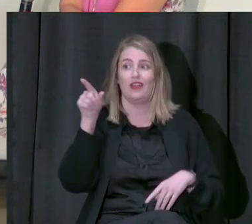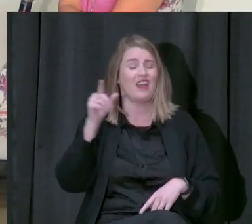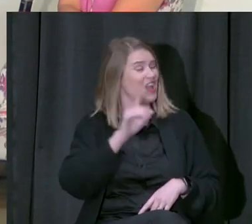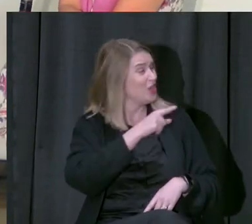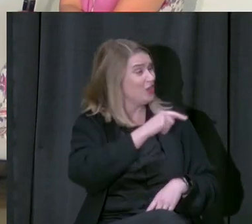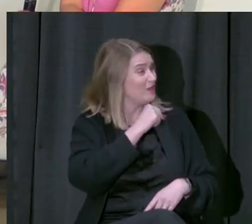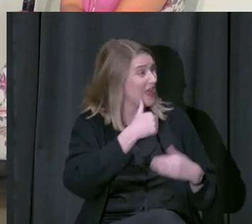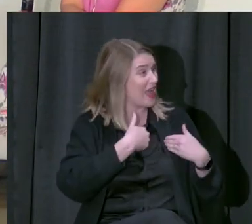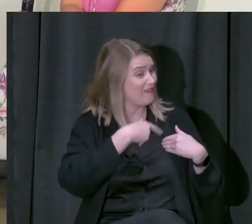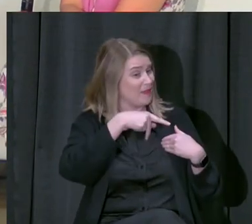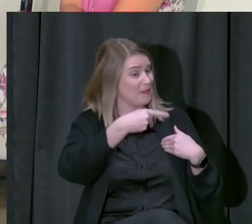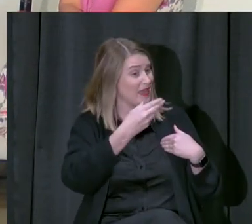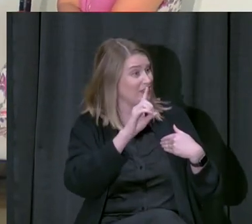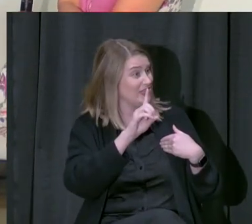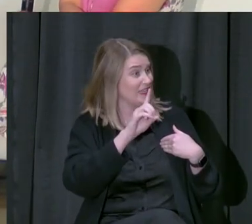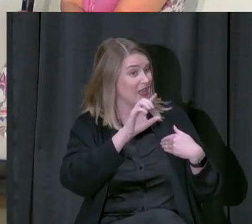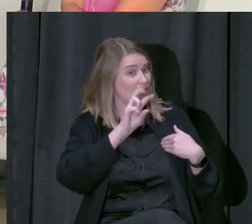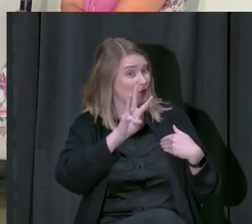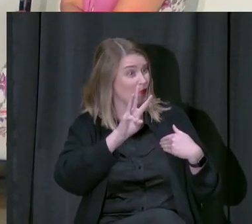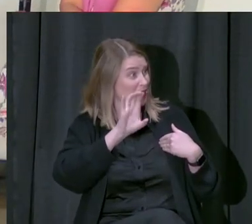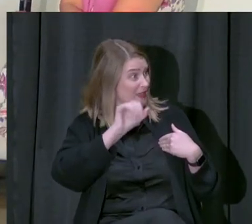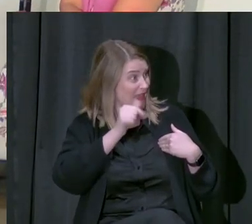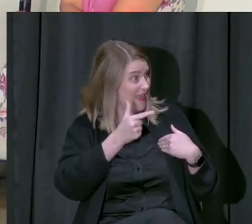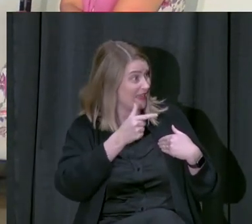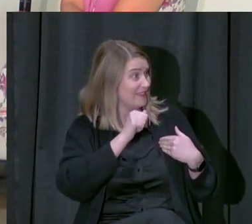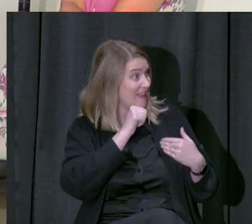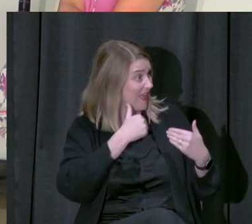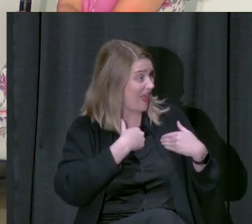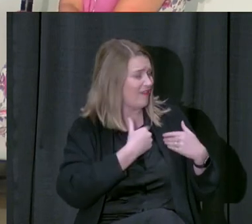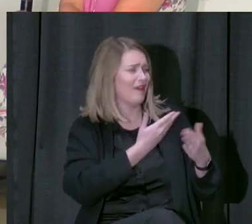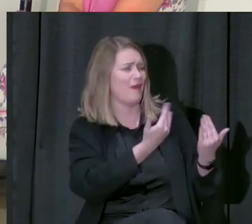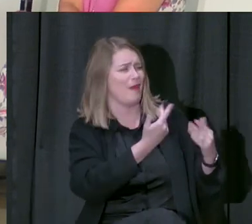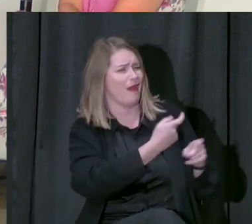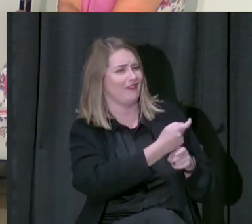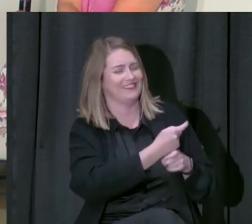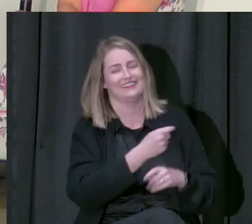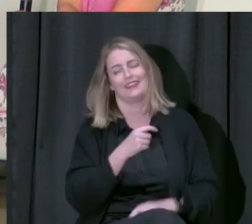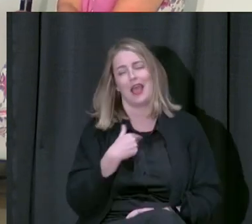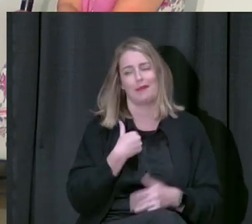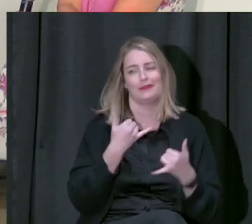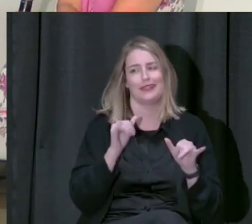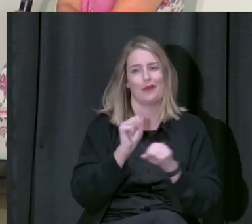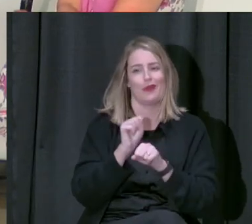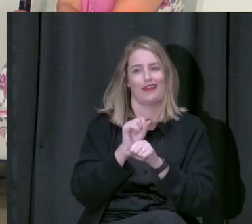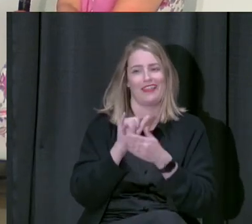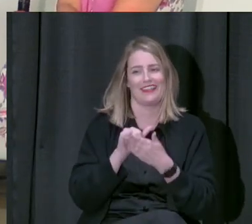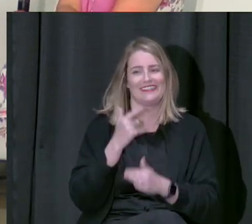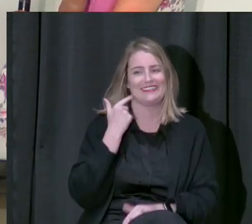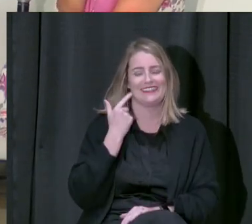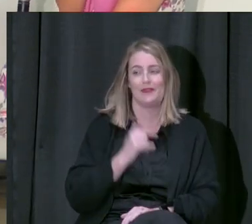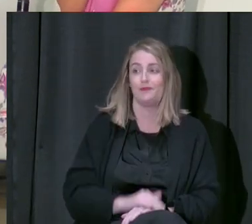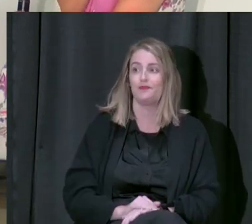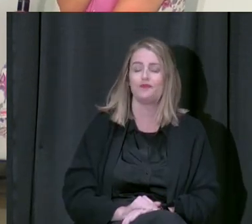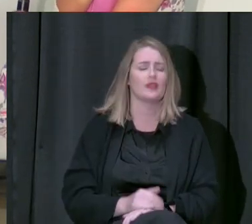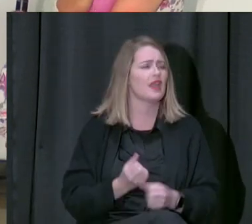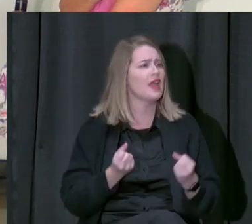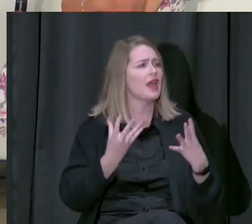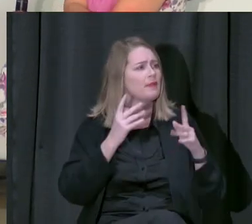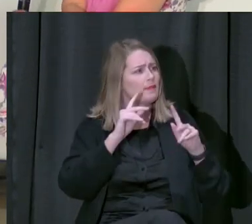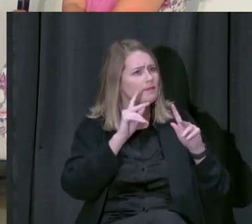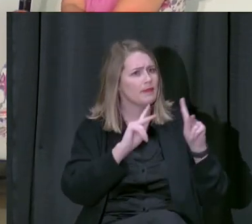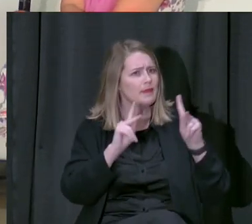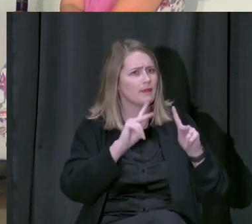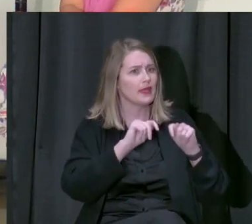That's true. I'm still working on that one. And how many people are on a team for accessibility